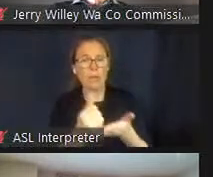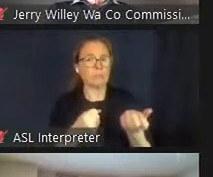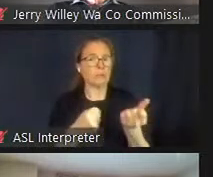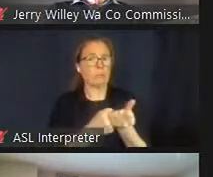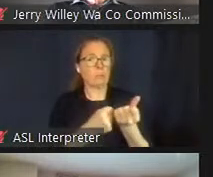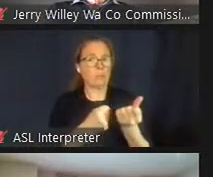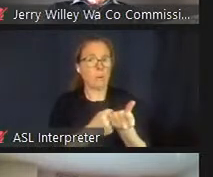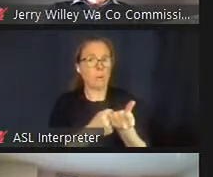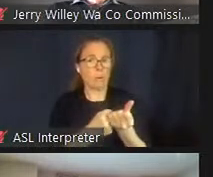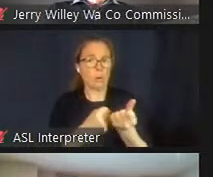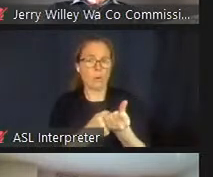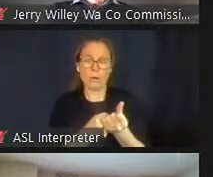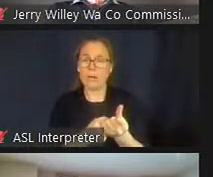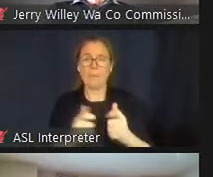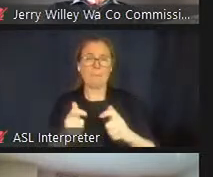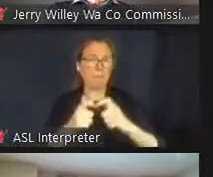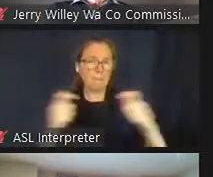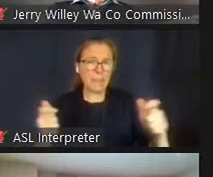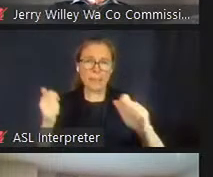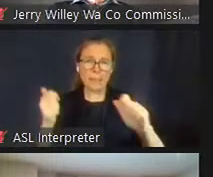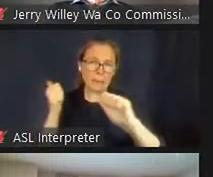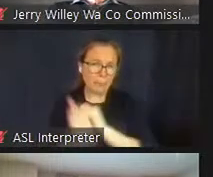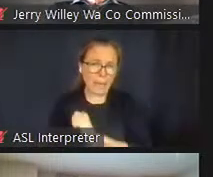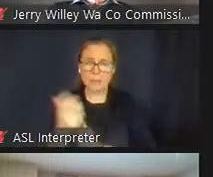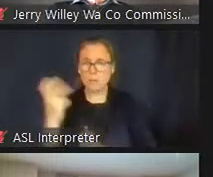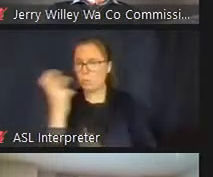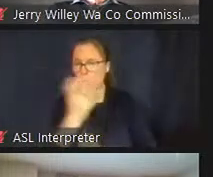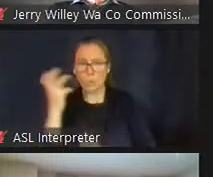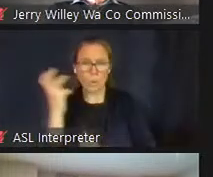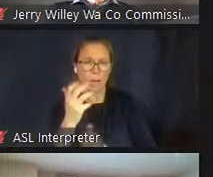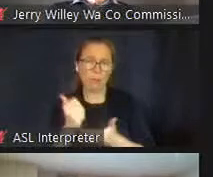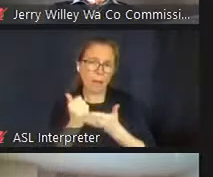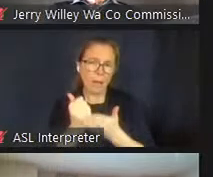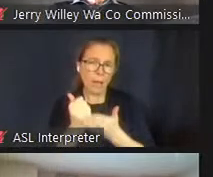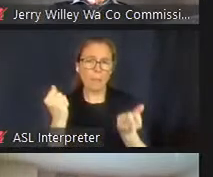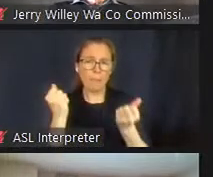of legislation. Next slide, please.